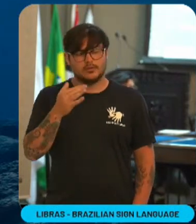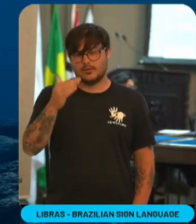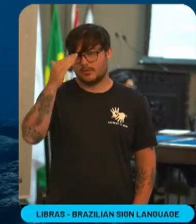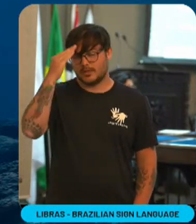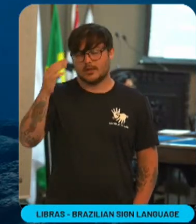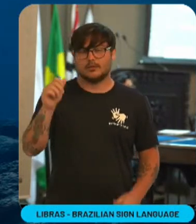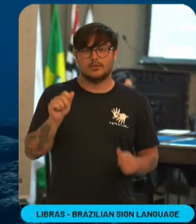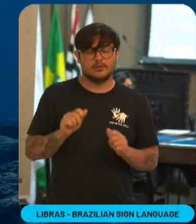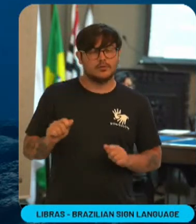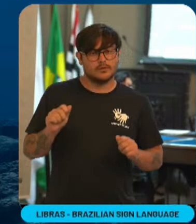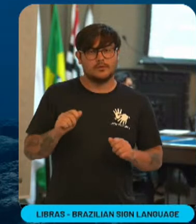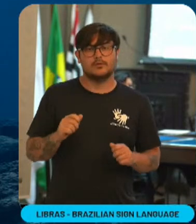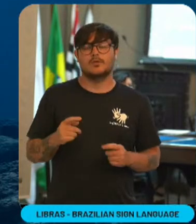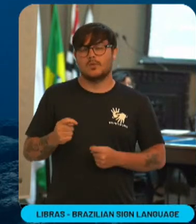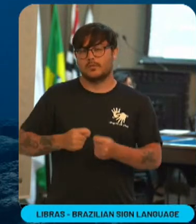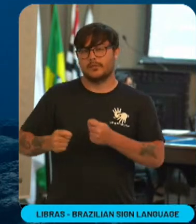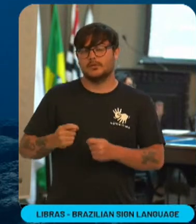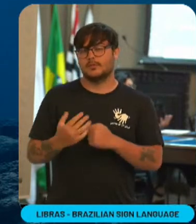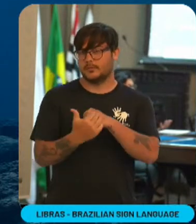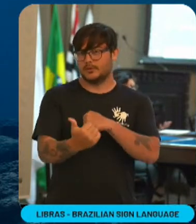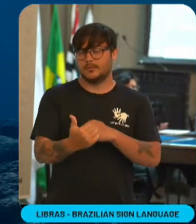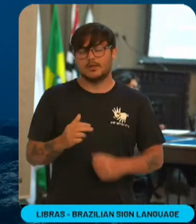attended us.